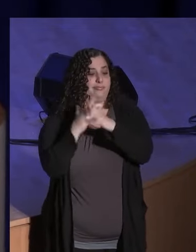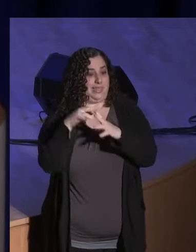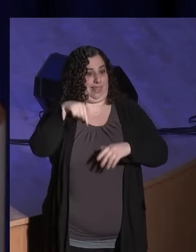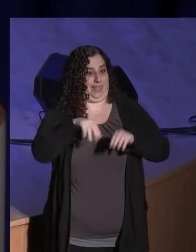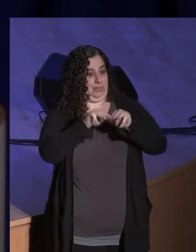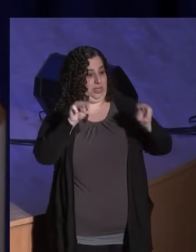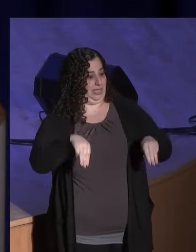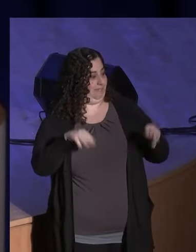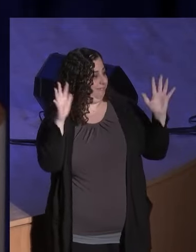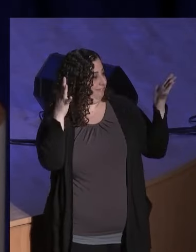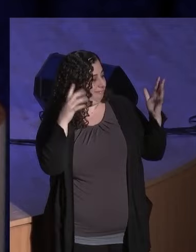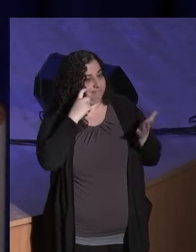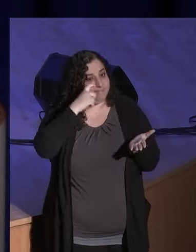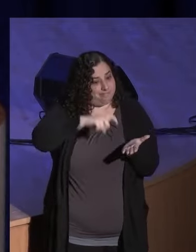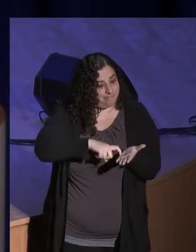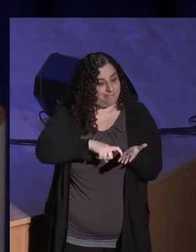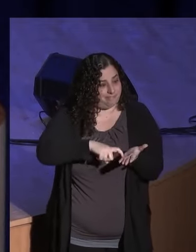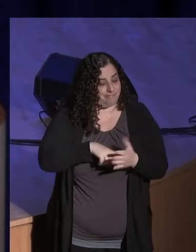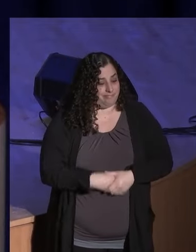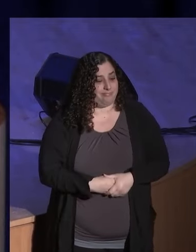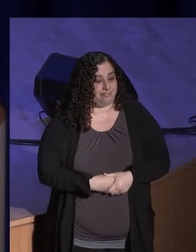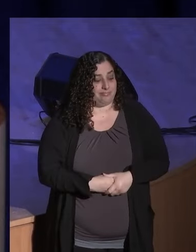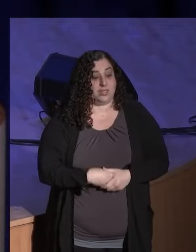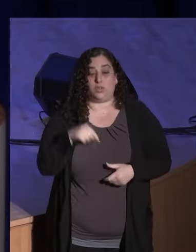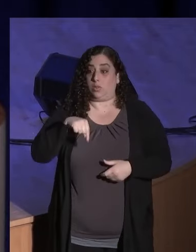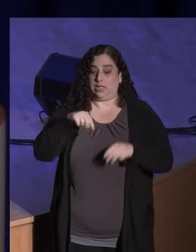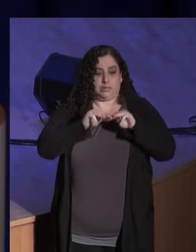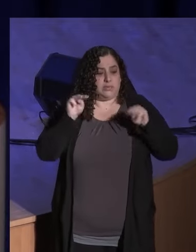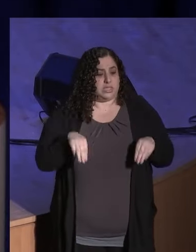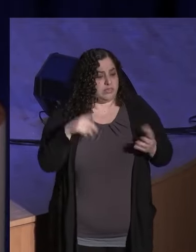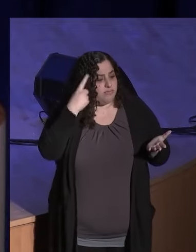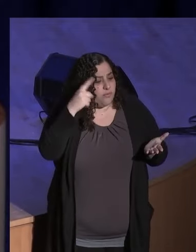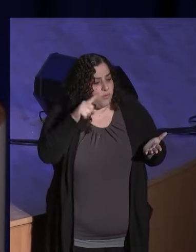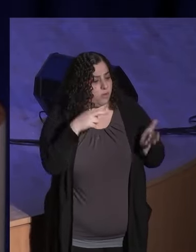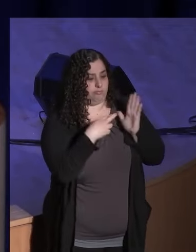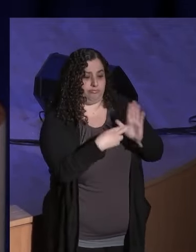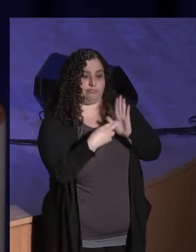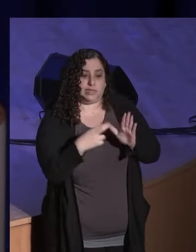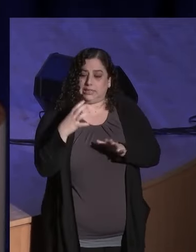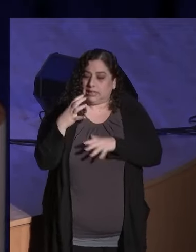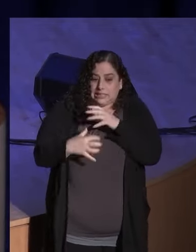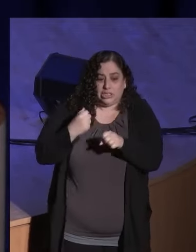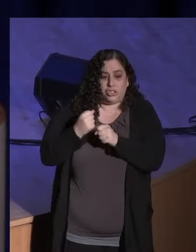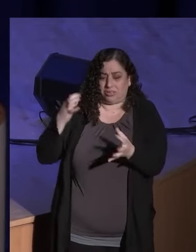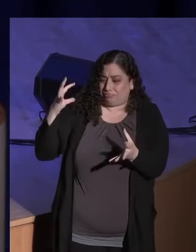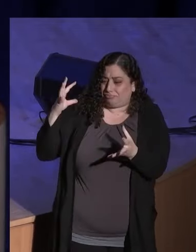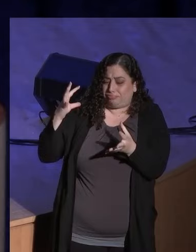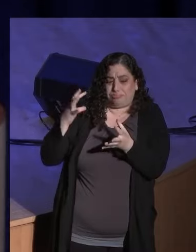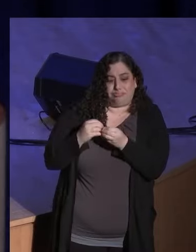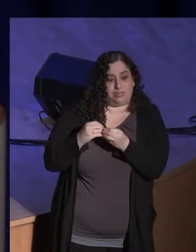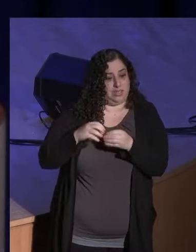This museum is an acknowledgement of the years of activism and advocacy by Native people and